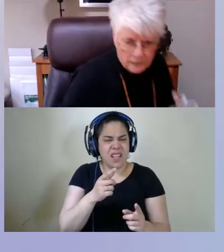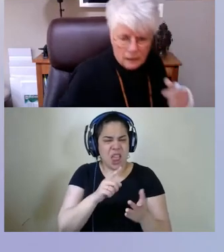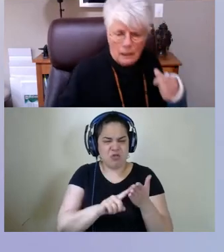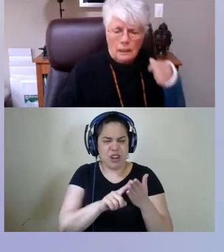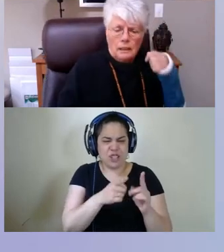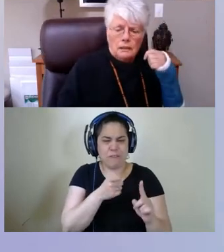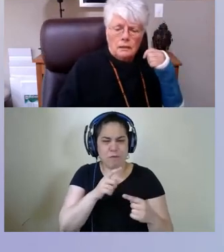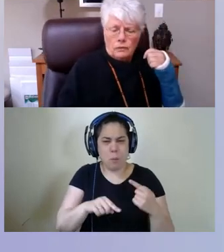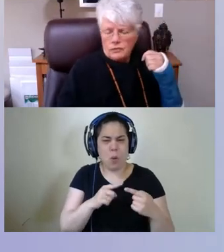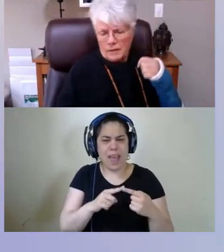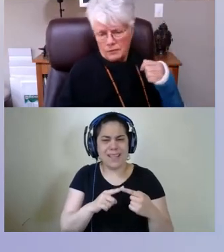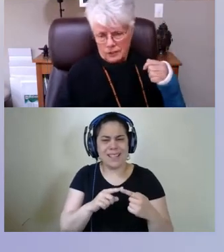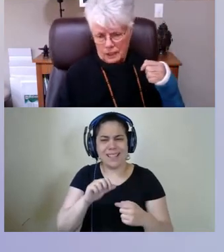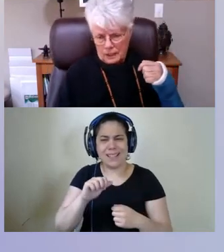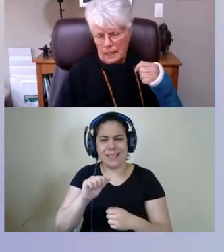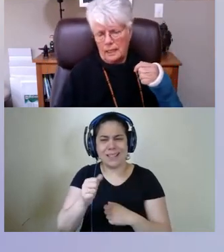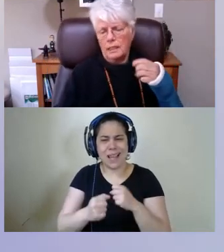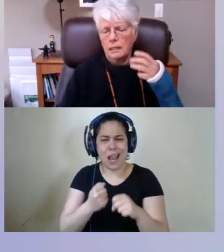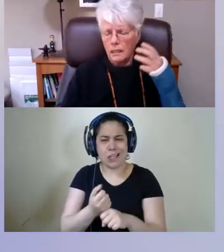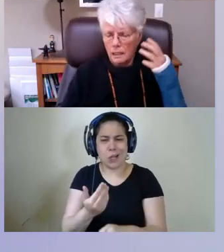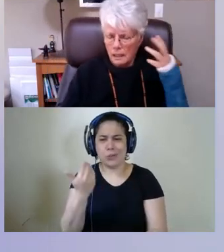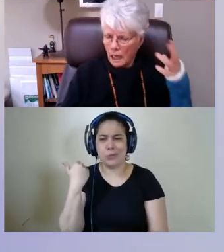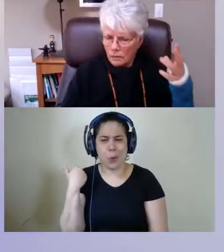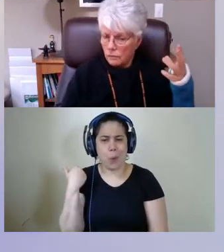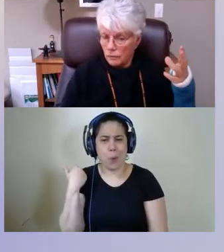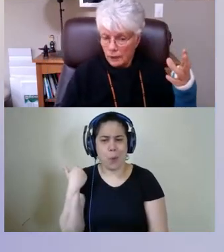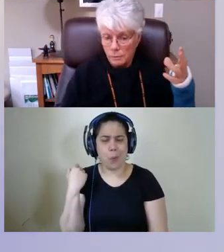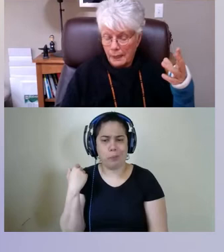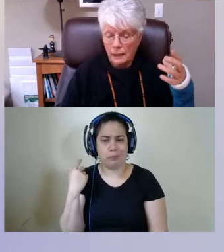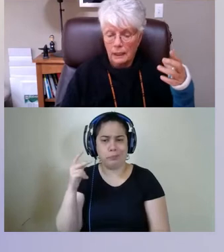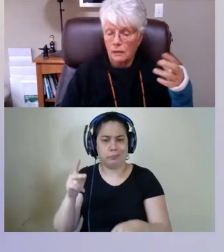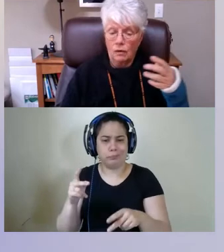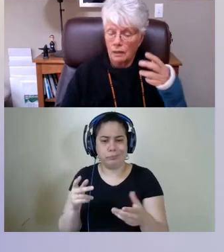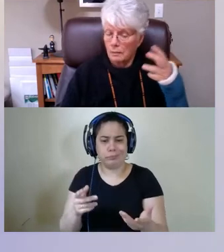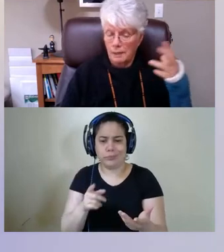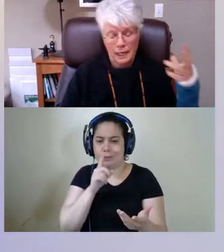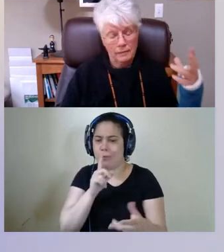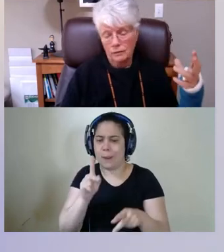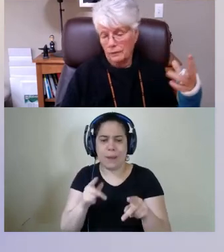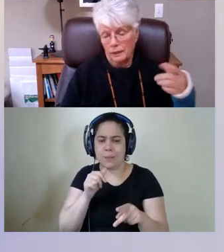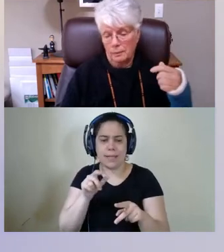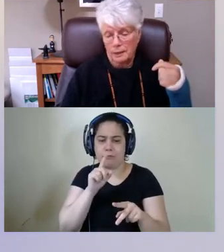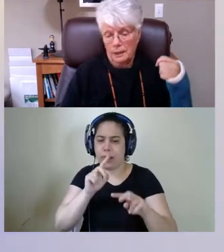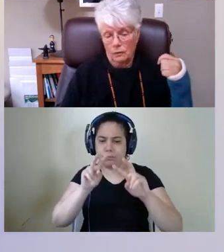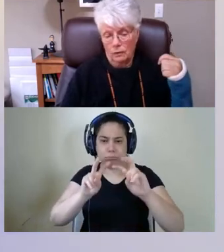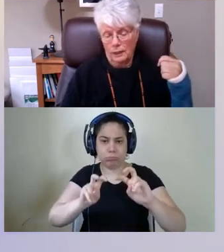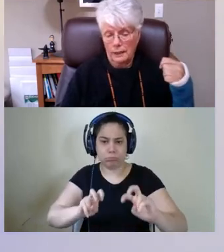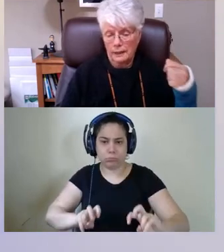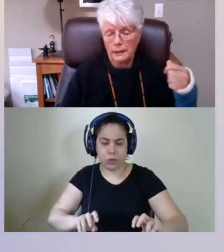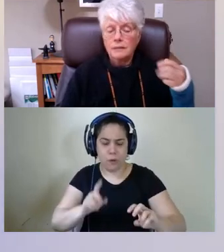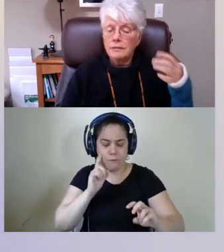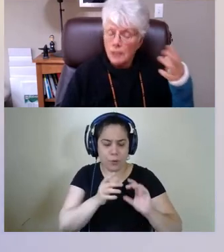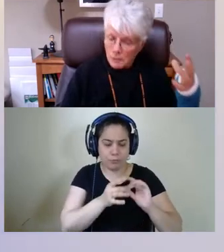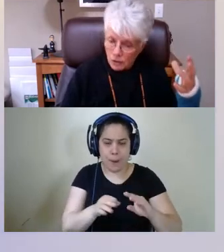that was never seen and not really speculated on in behavioral therapy or